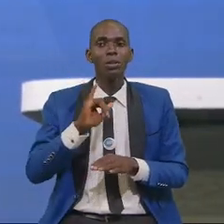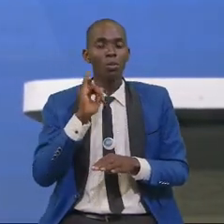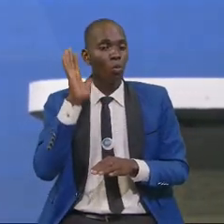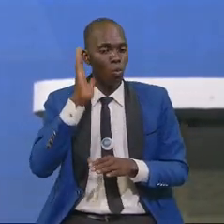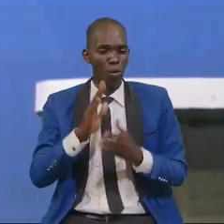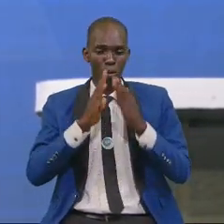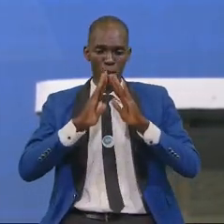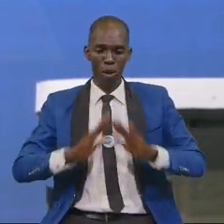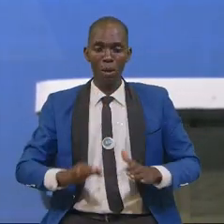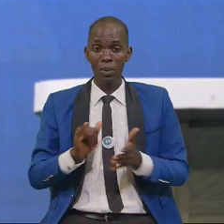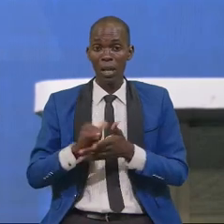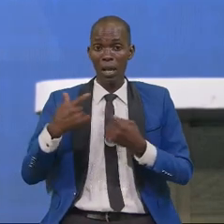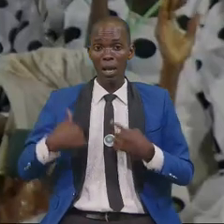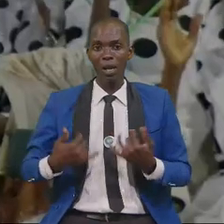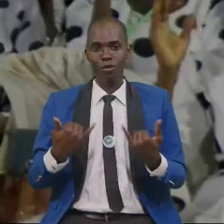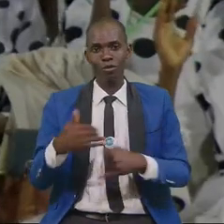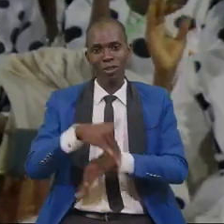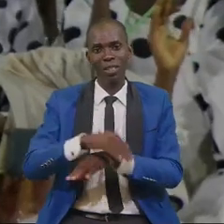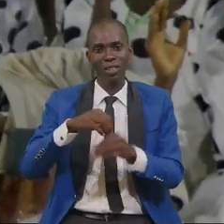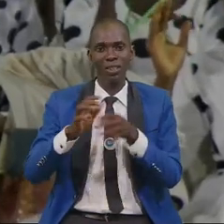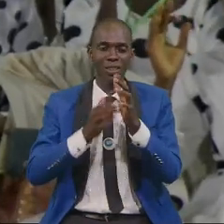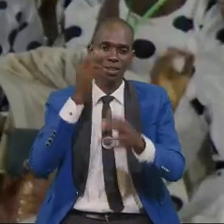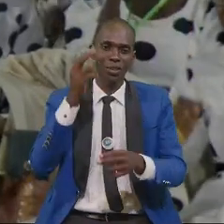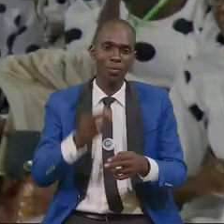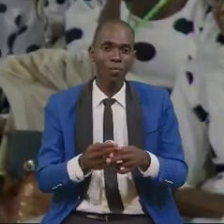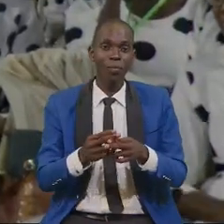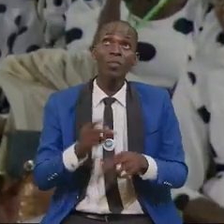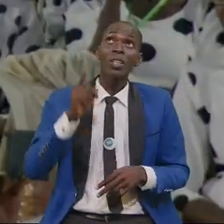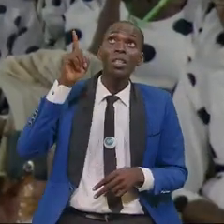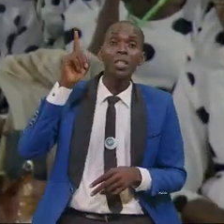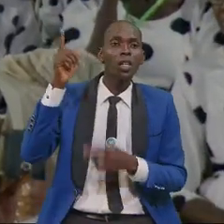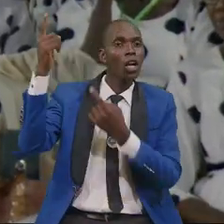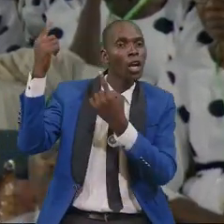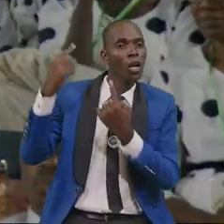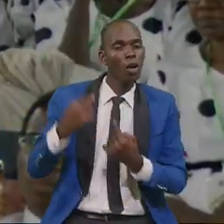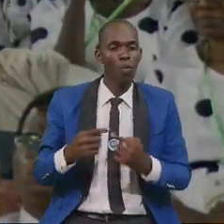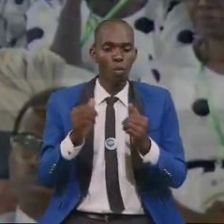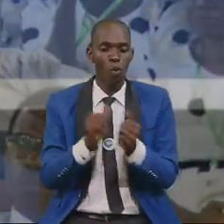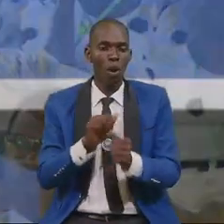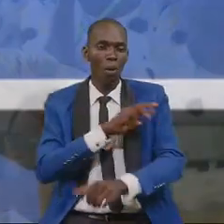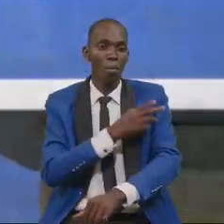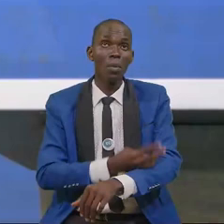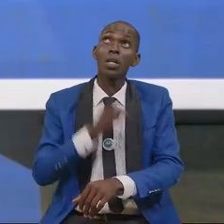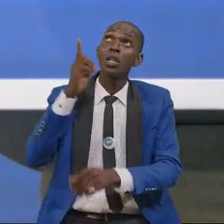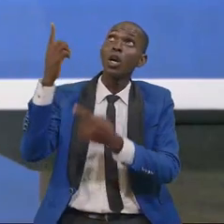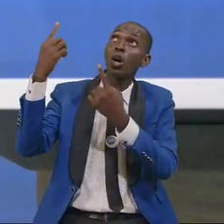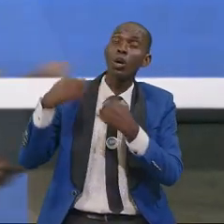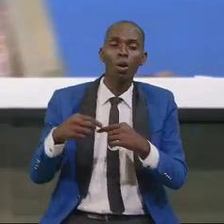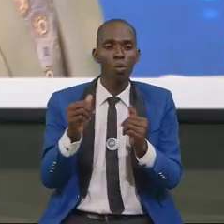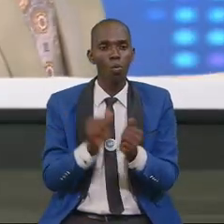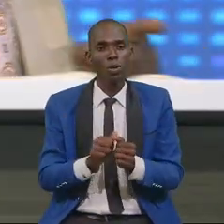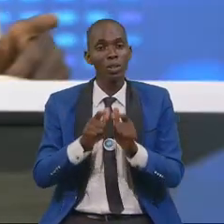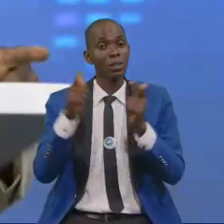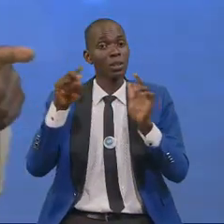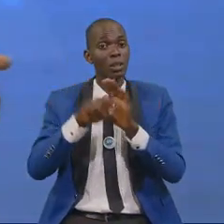tonight in Jesus' name. He comes with might. He comes with majesty. He